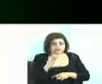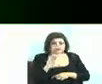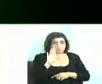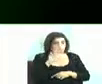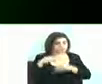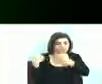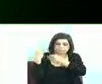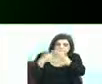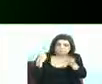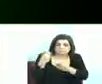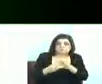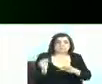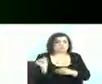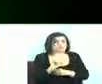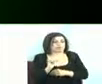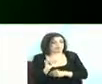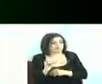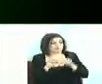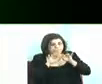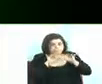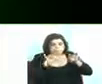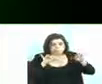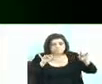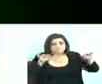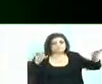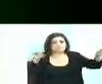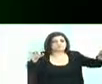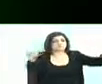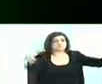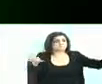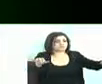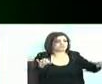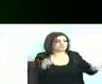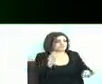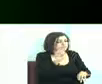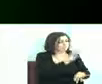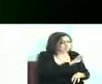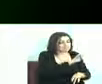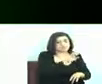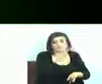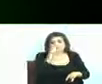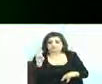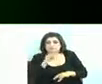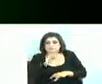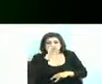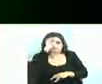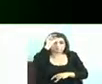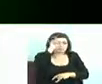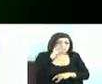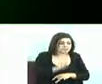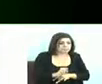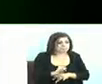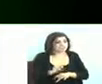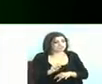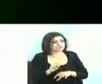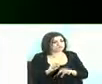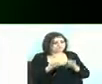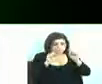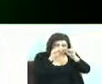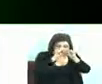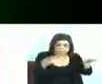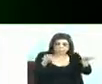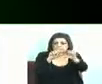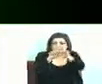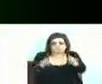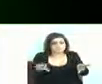will spread to the east and to the west, to the north and to the south. And all the tribes of the earth will bless